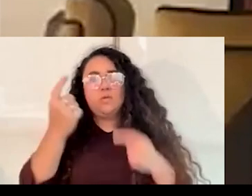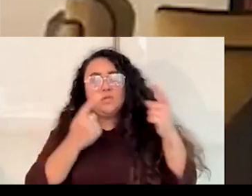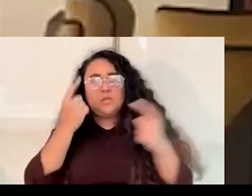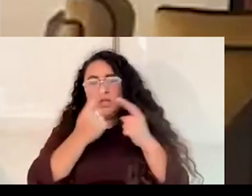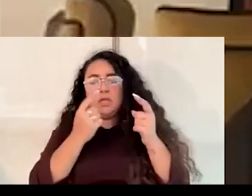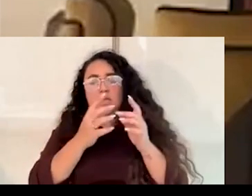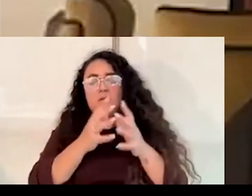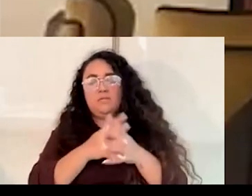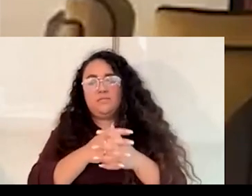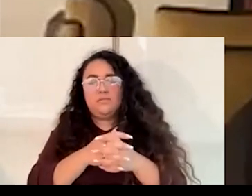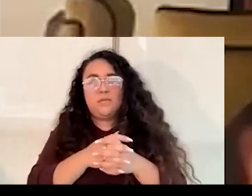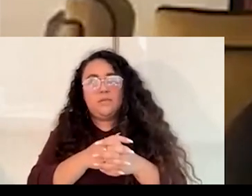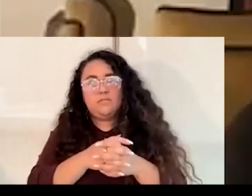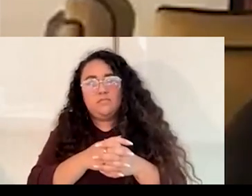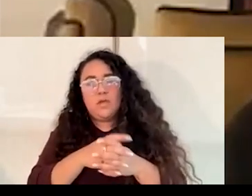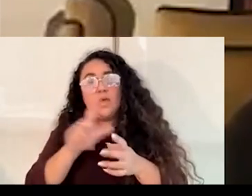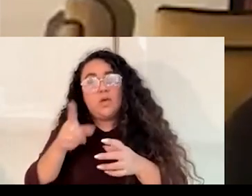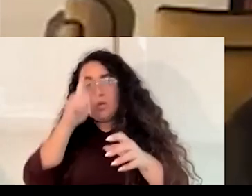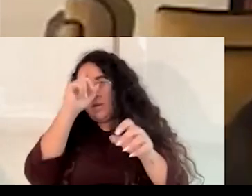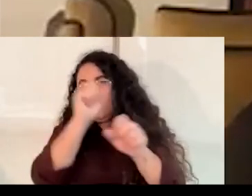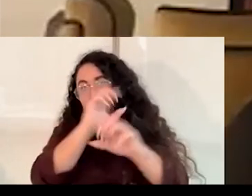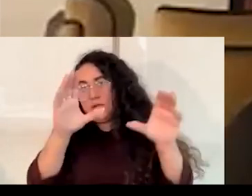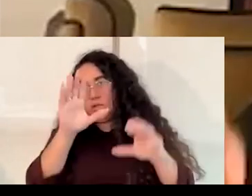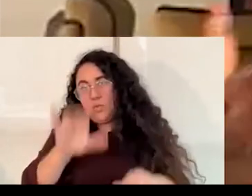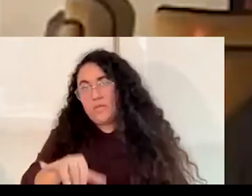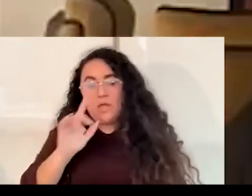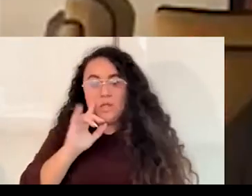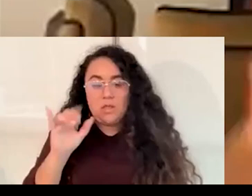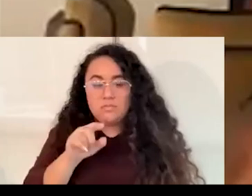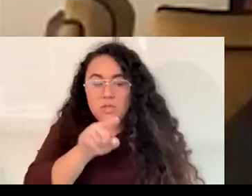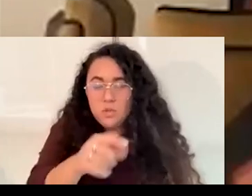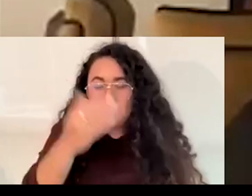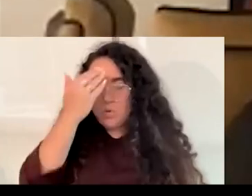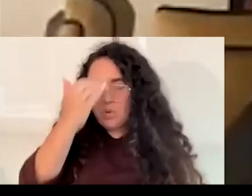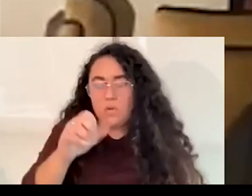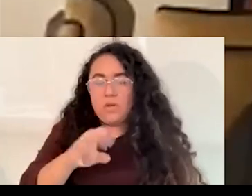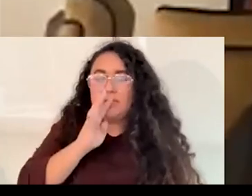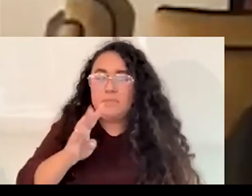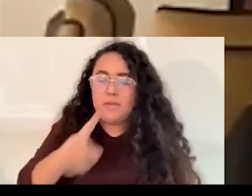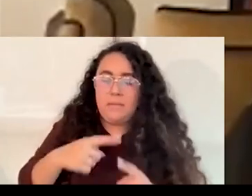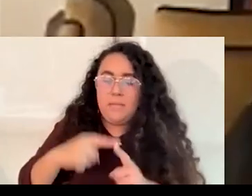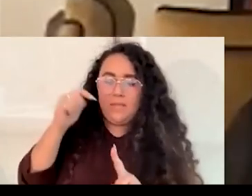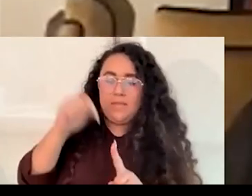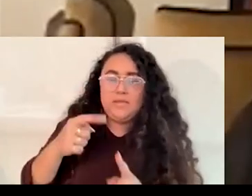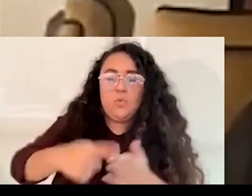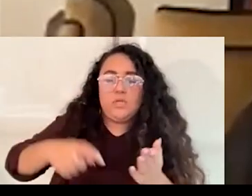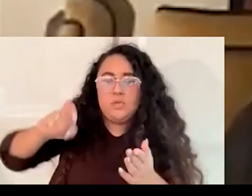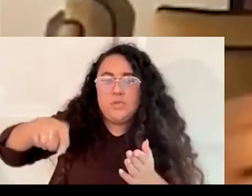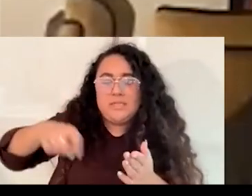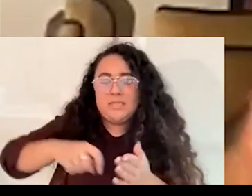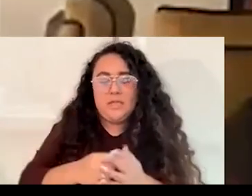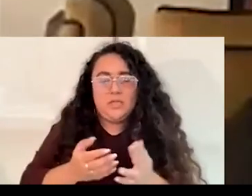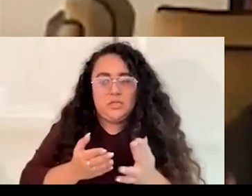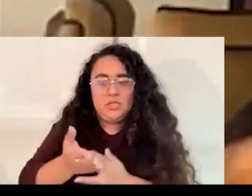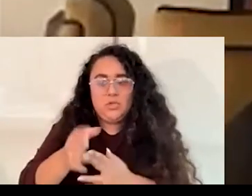I can only imagine what that was like, right? But you know, you could speak to it, what it is that you needed throughout